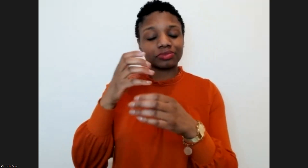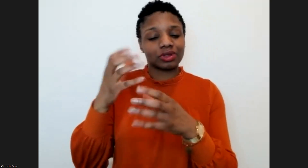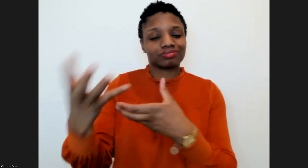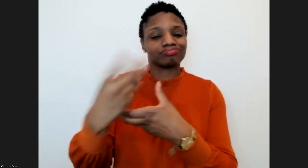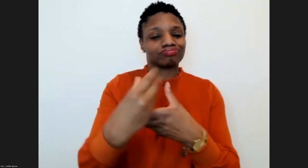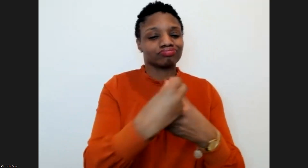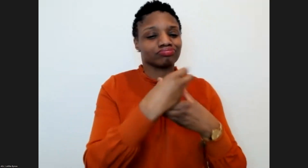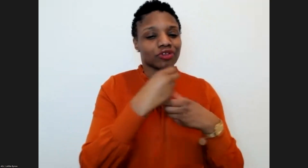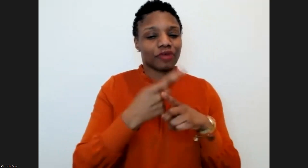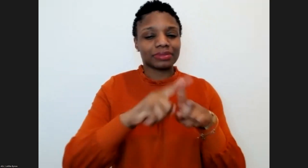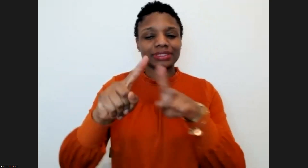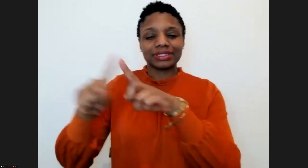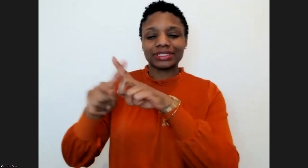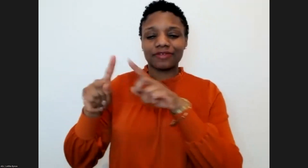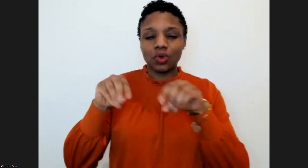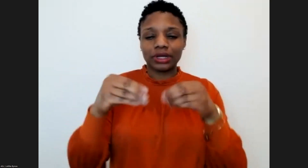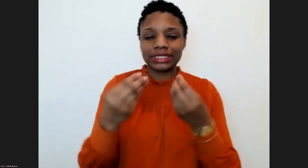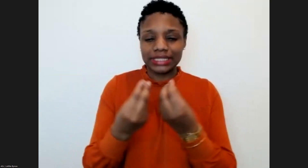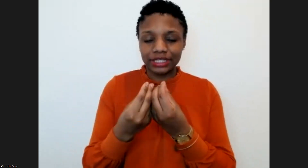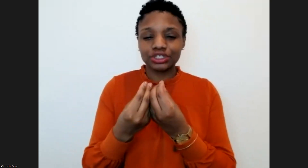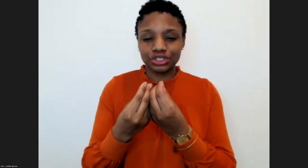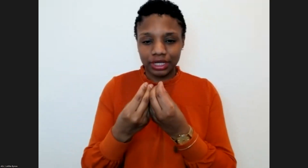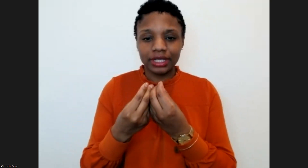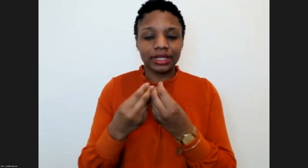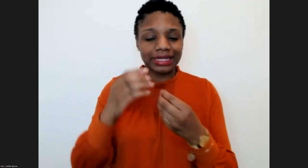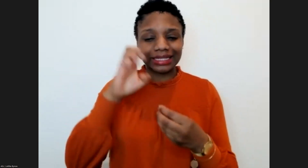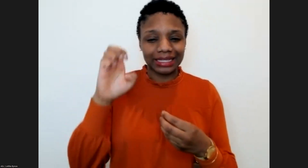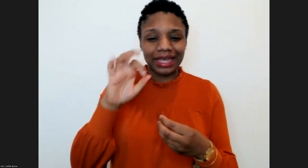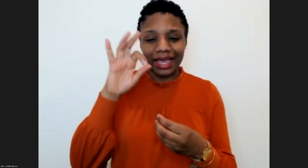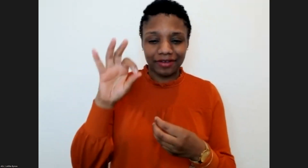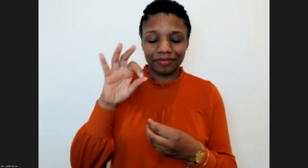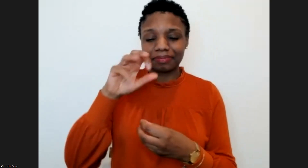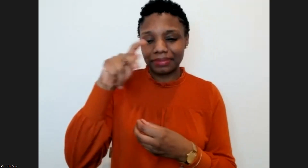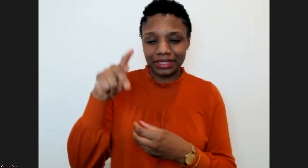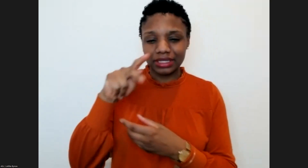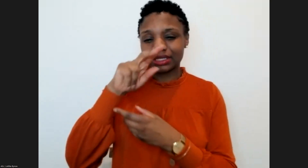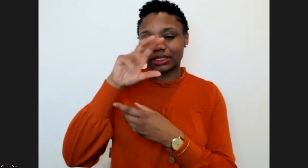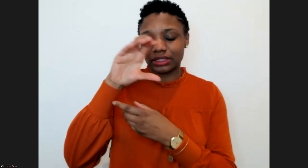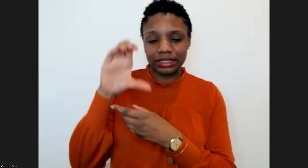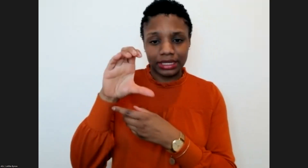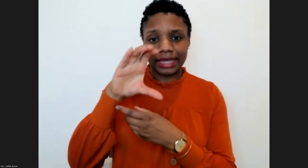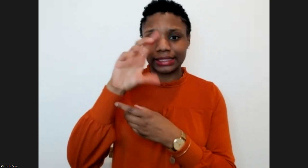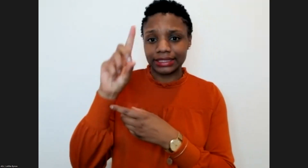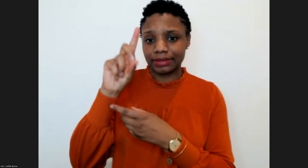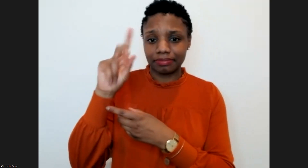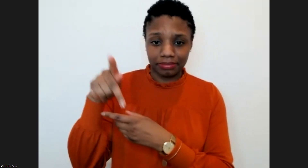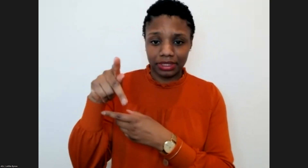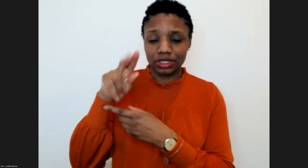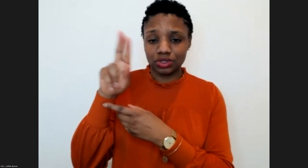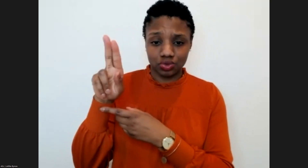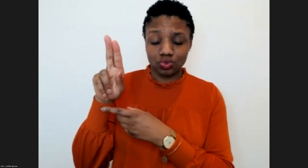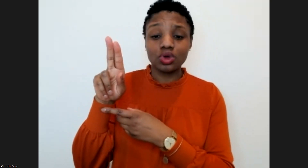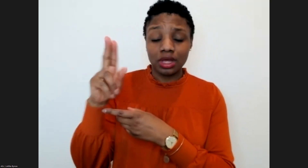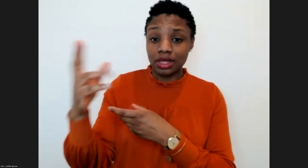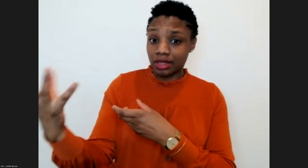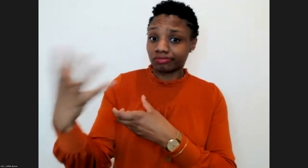many organizations around the barriers to participation in EFSB and DPU had a pretty